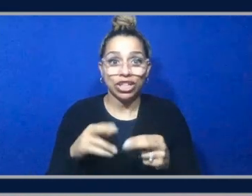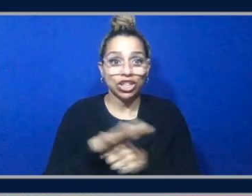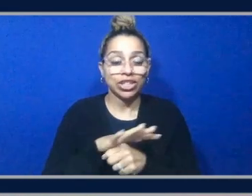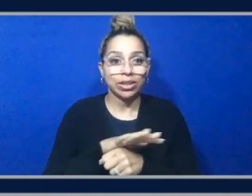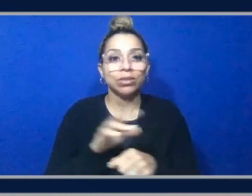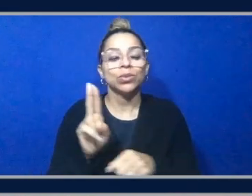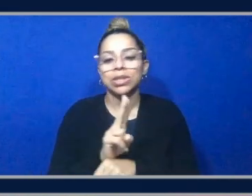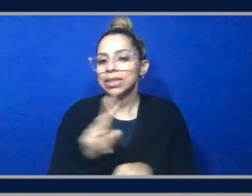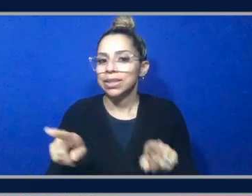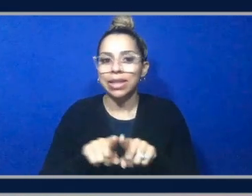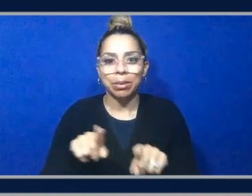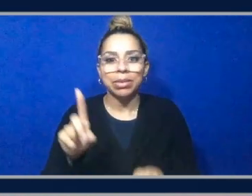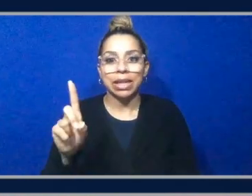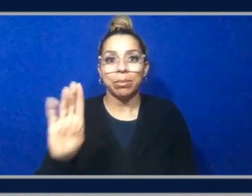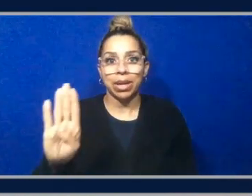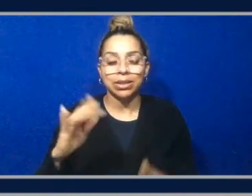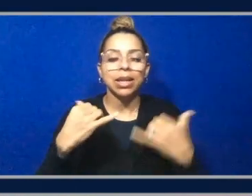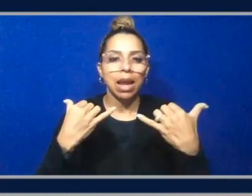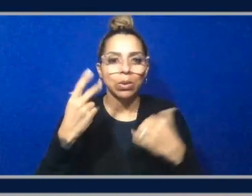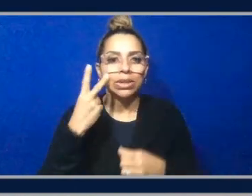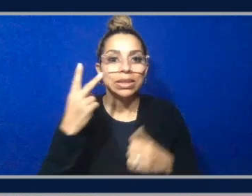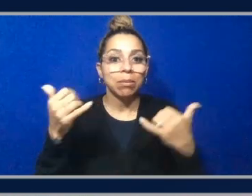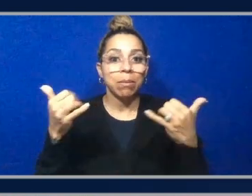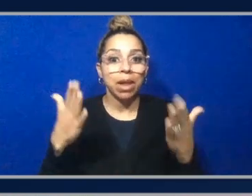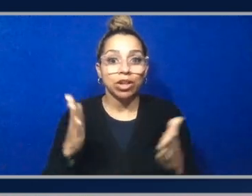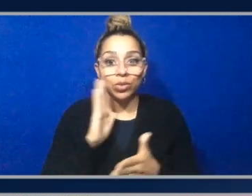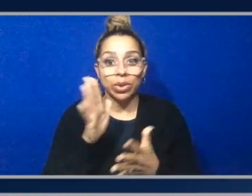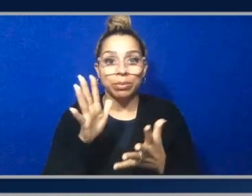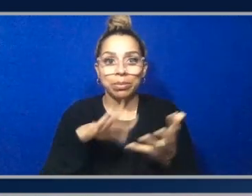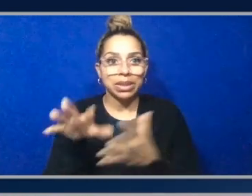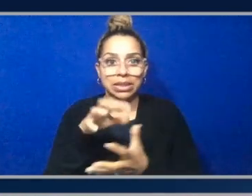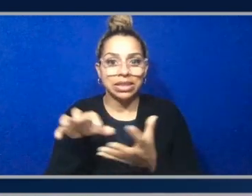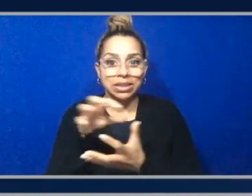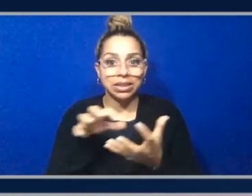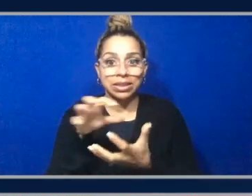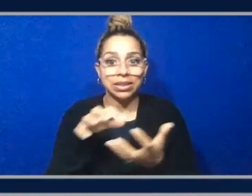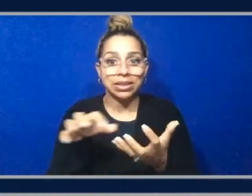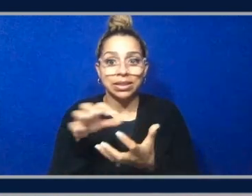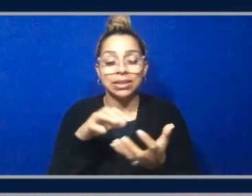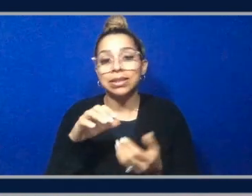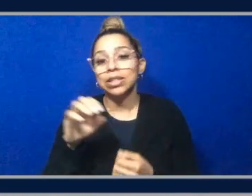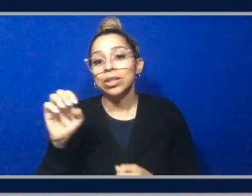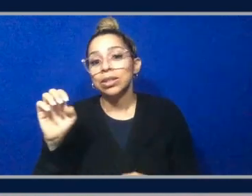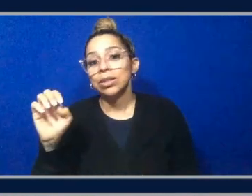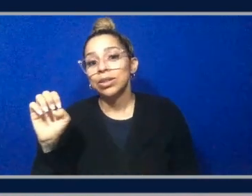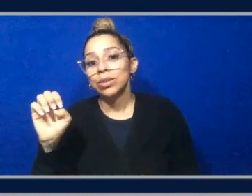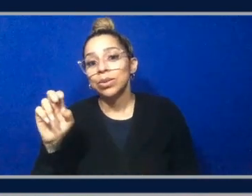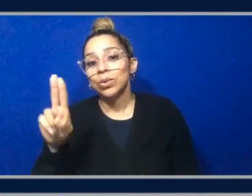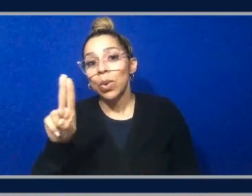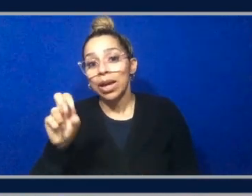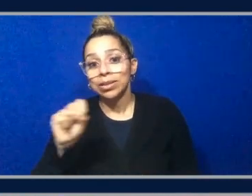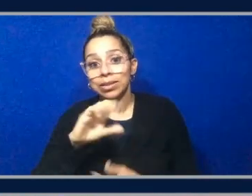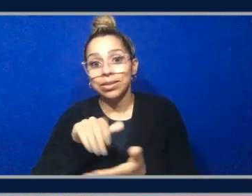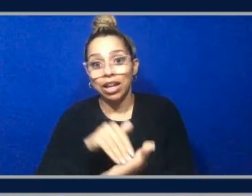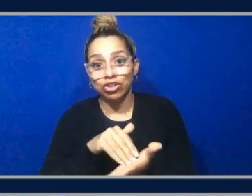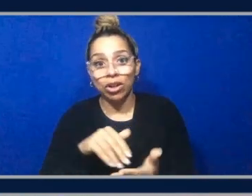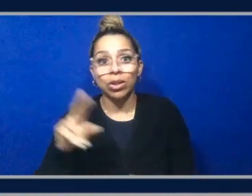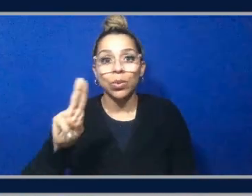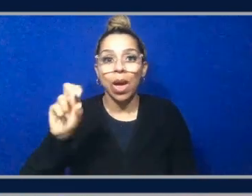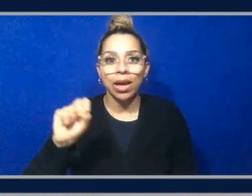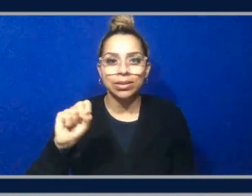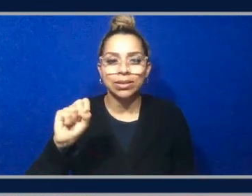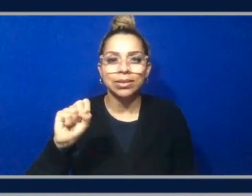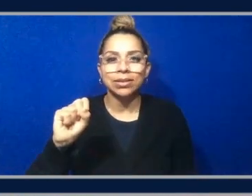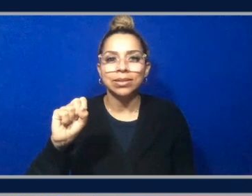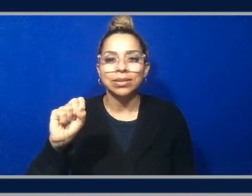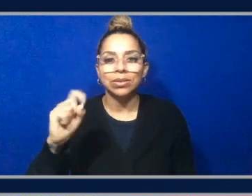and now we'll see that players will be mixed between Central and US East 1, right? So some Cool. players will be in US East